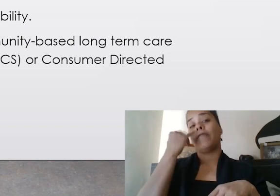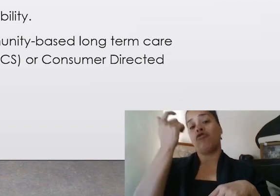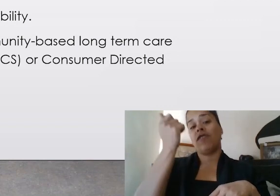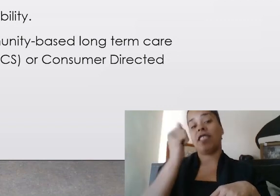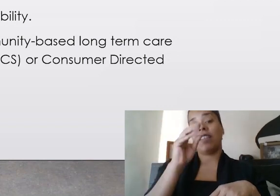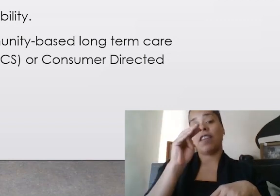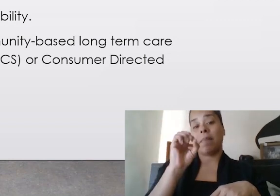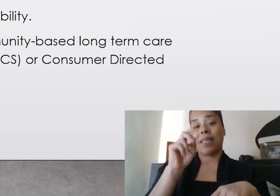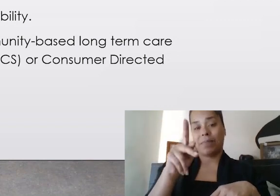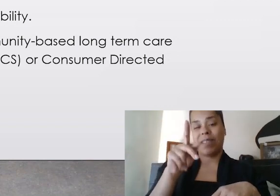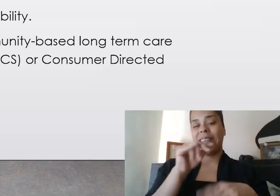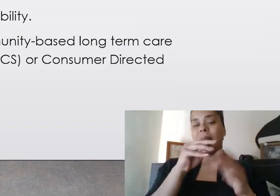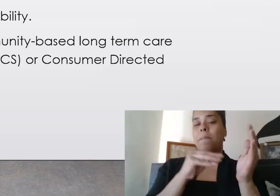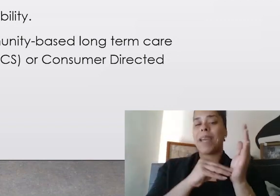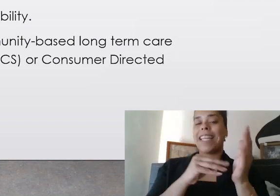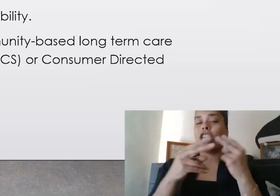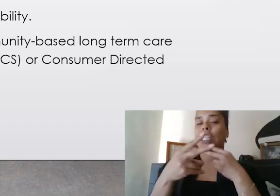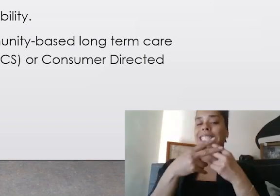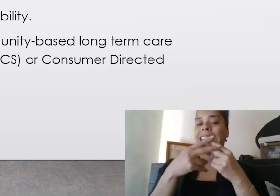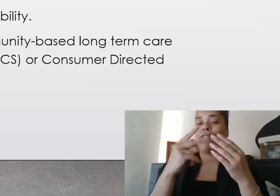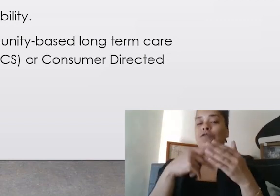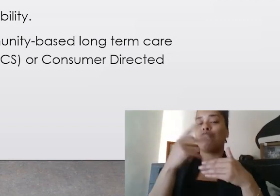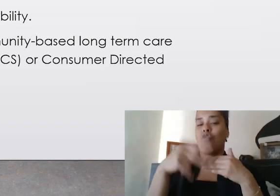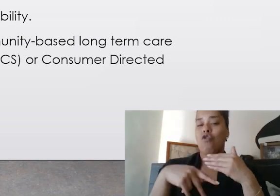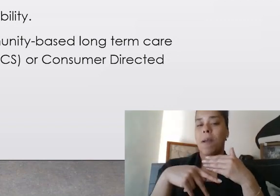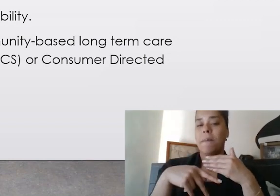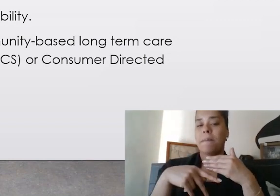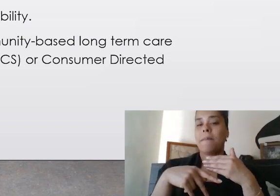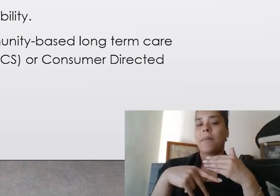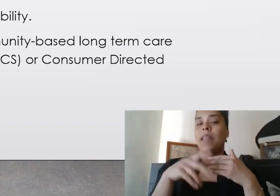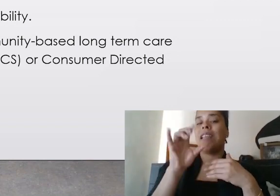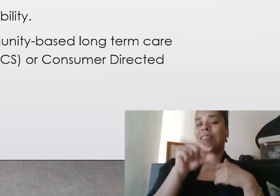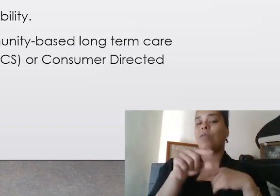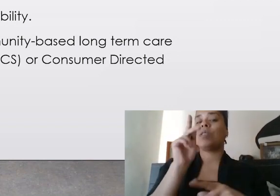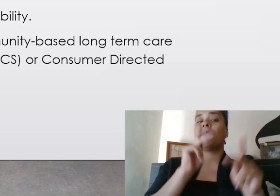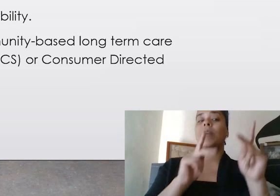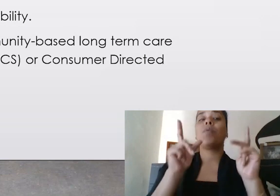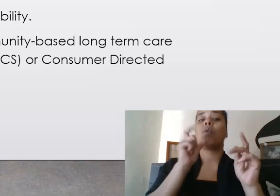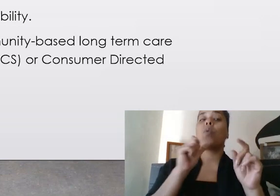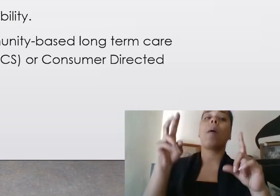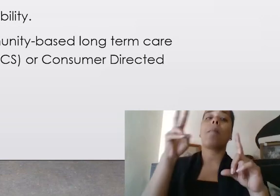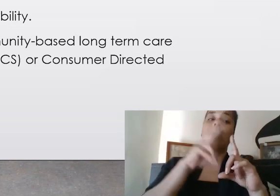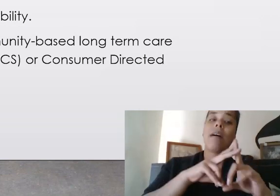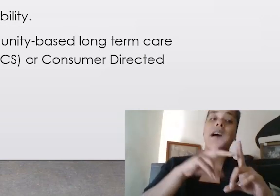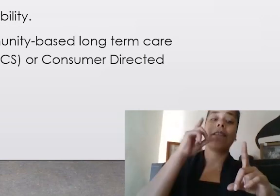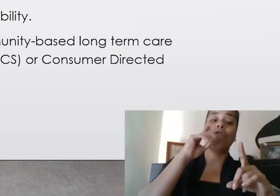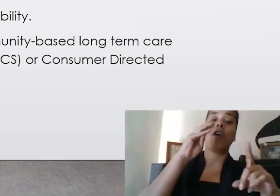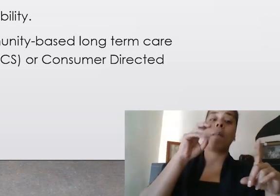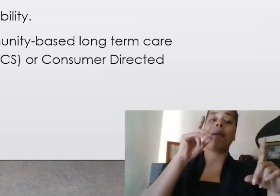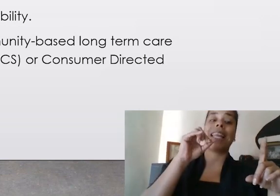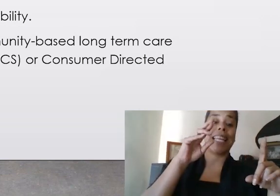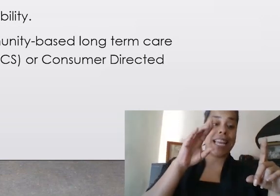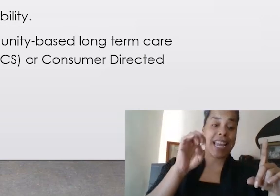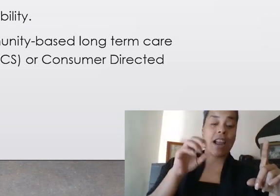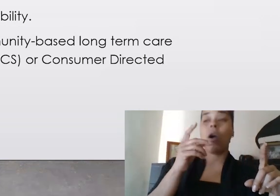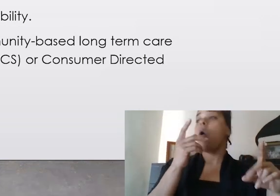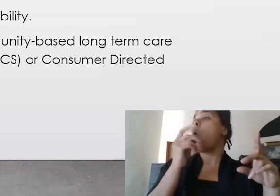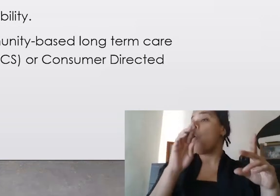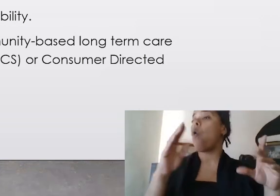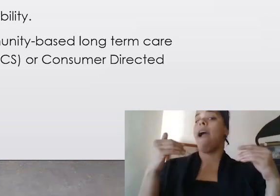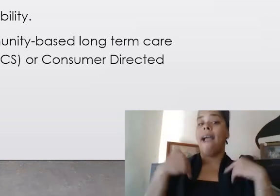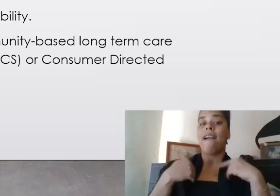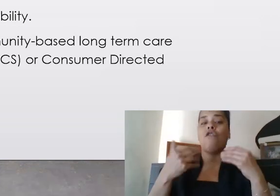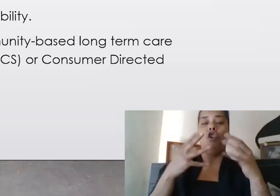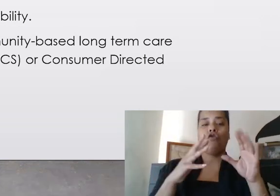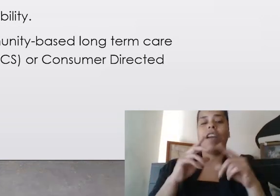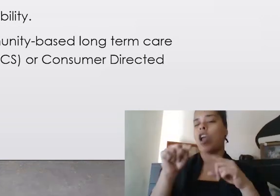Medicare Savings Program. That's for individuals who are applying for Medicare, right? Or who have Medicare that only